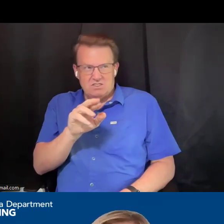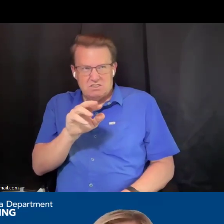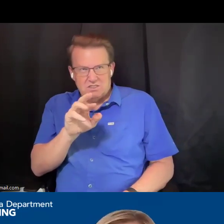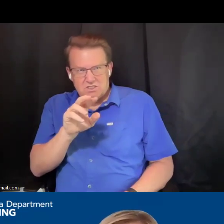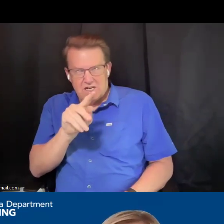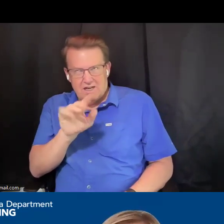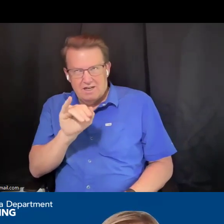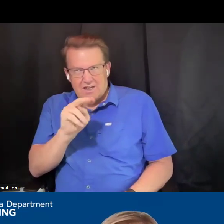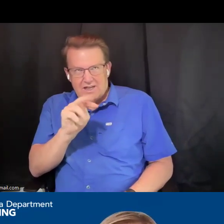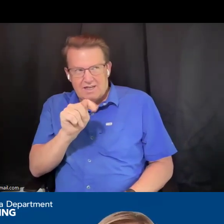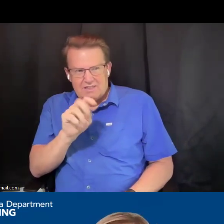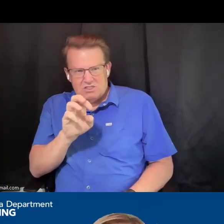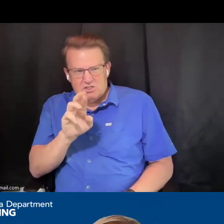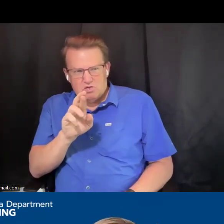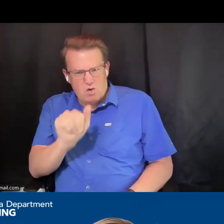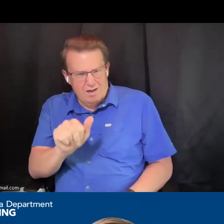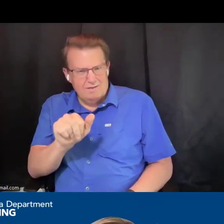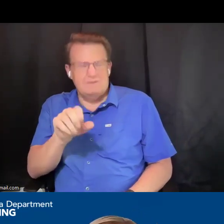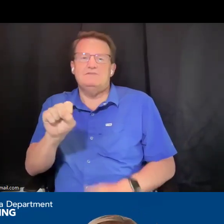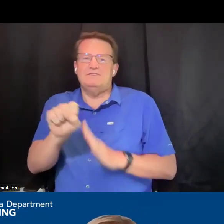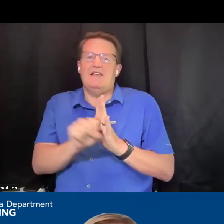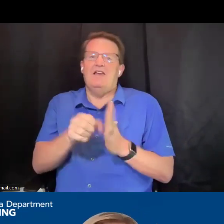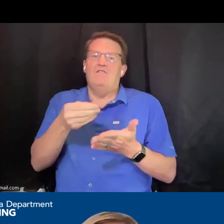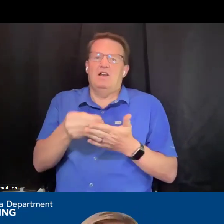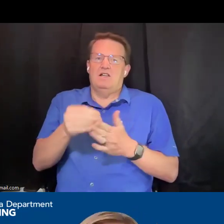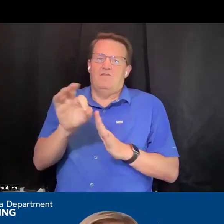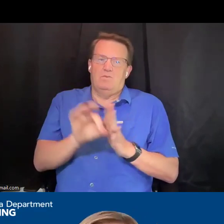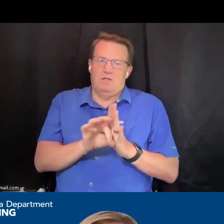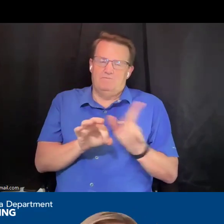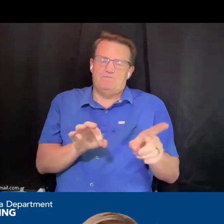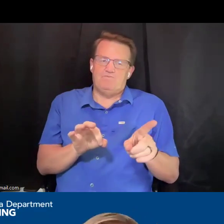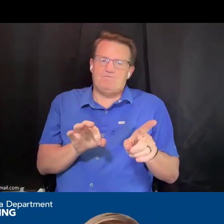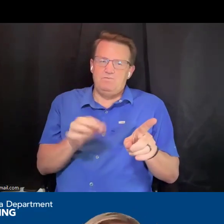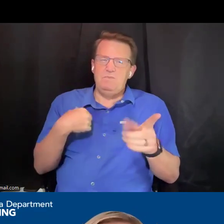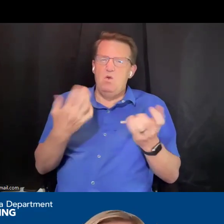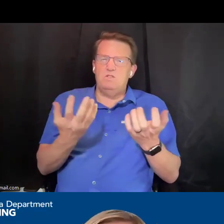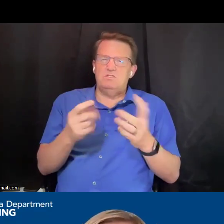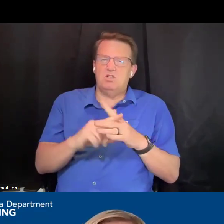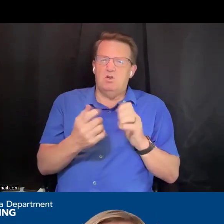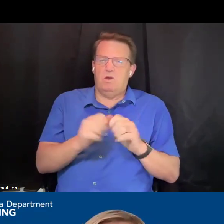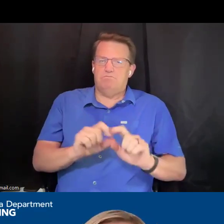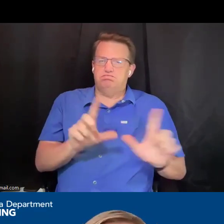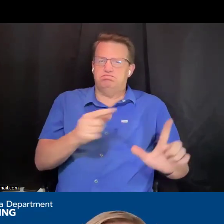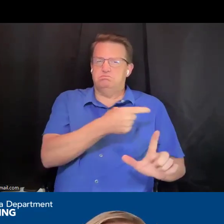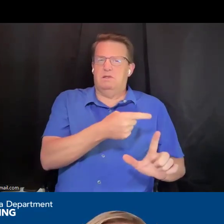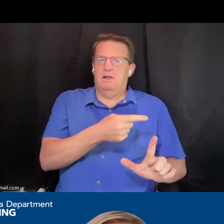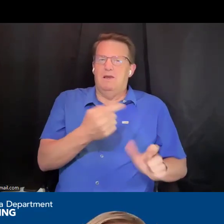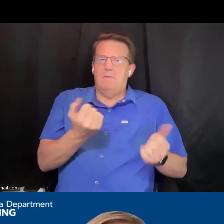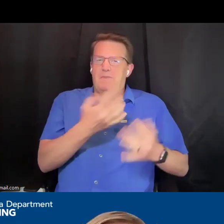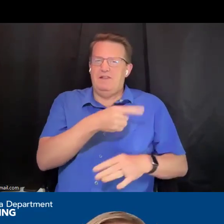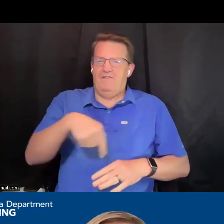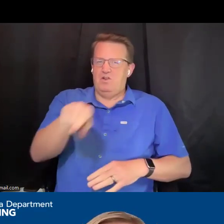about. Next slide, please. I want to start with a slide that's familiar to many people who are joining